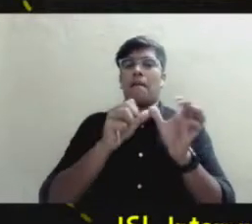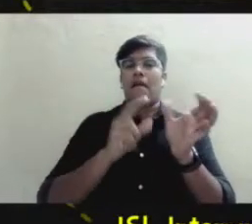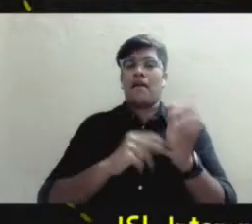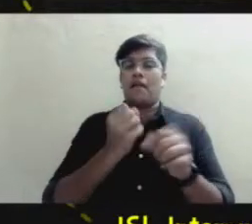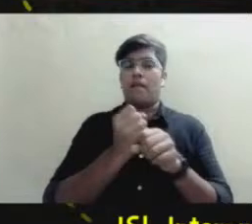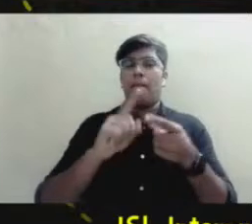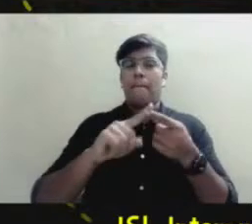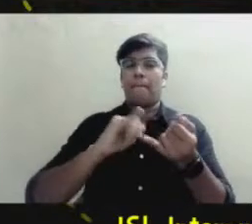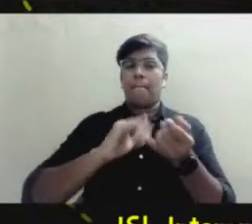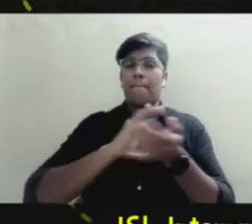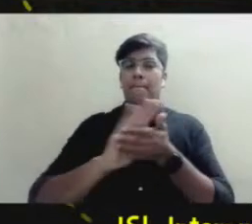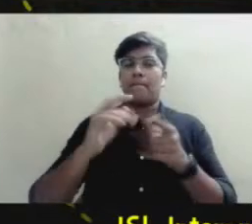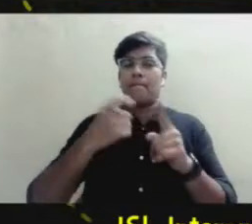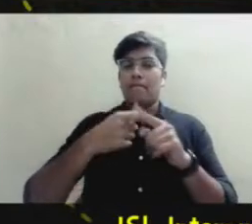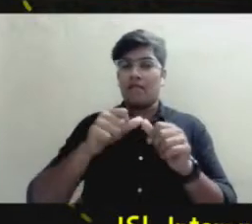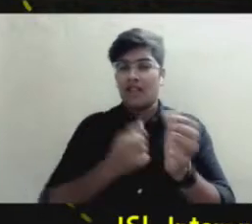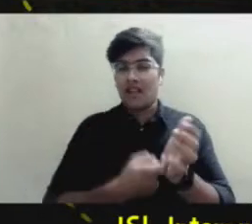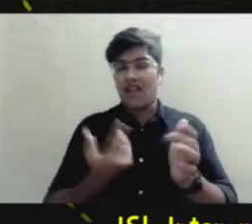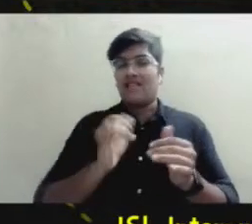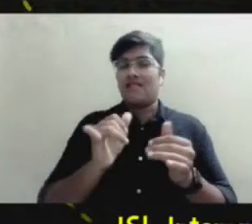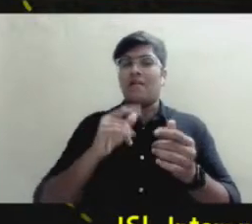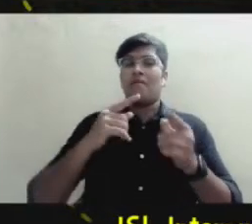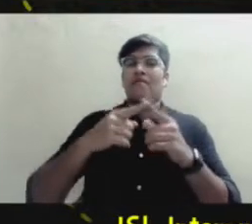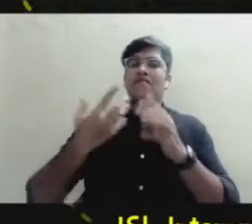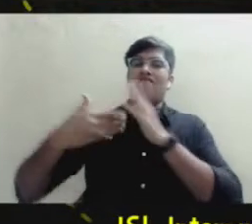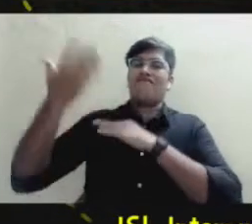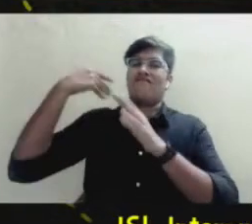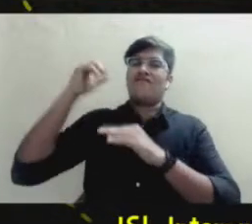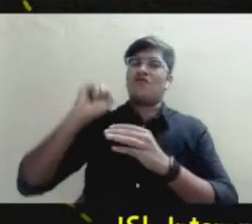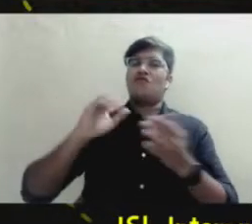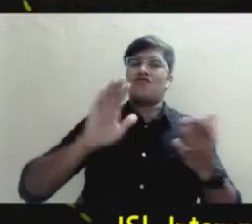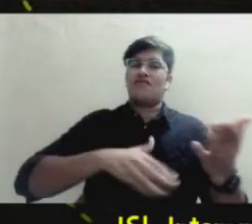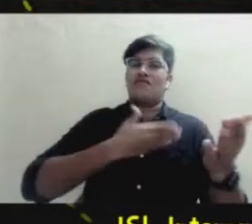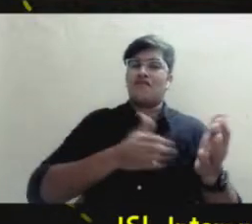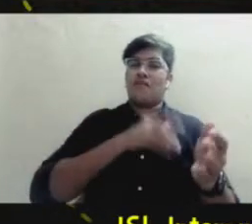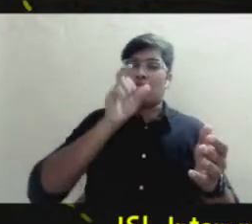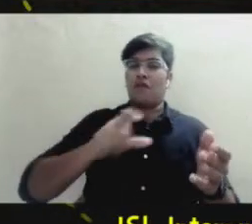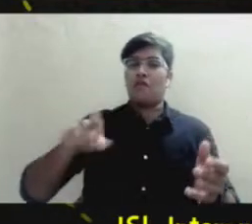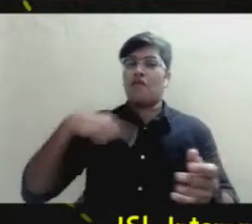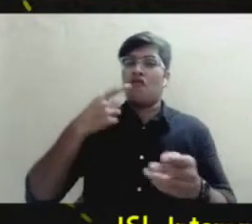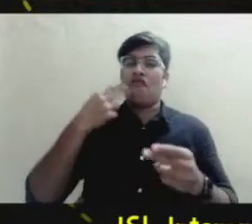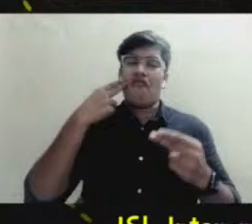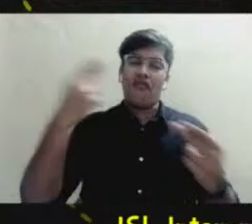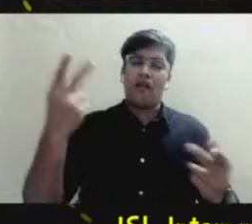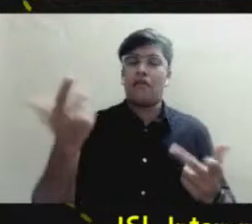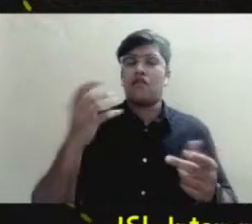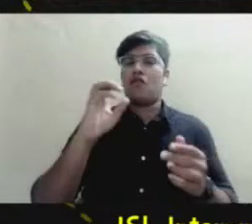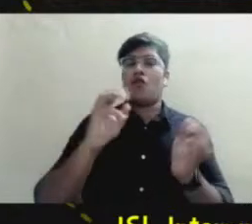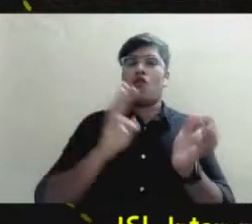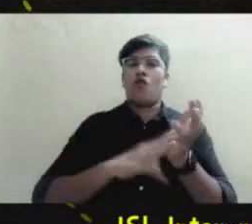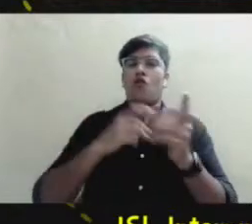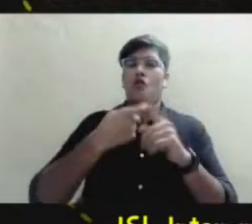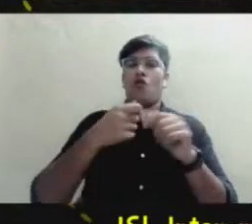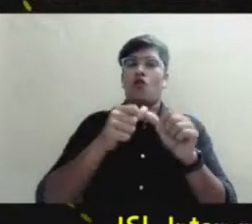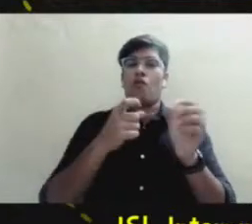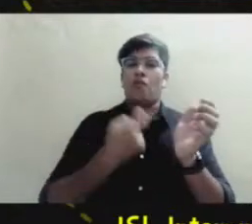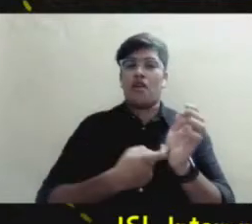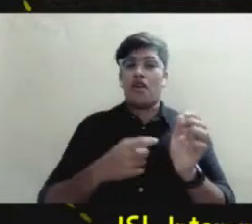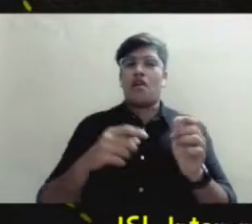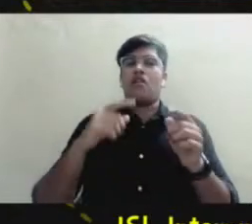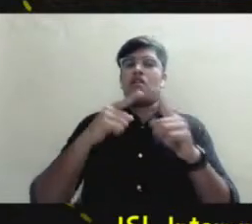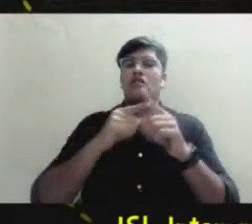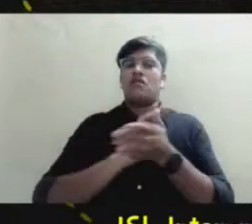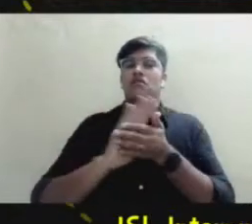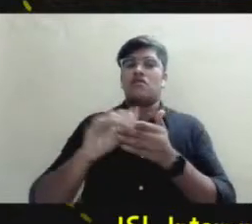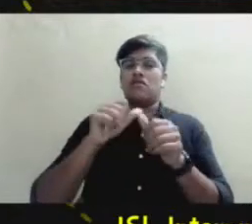other classical singers like Omkar Nath Thakur singing Jogi Mat Ja, Mat Ja, Mat Ja,